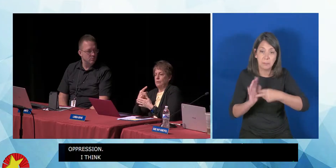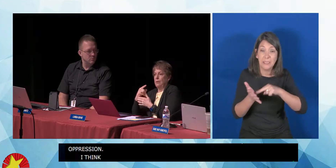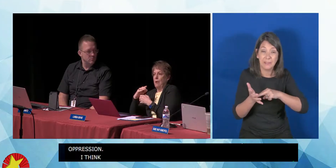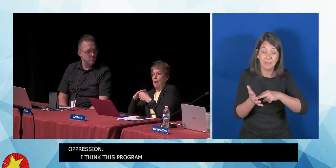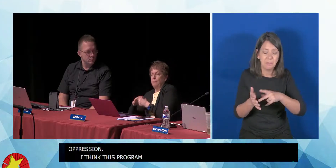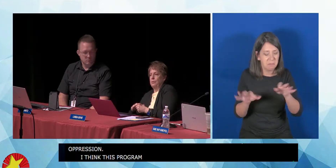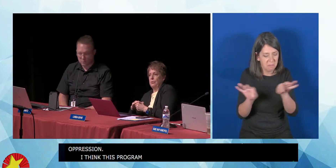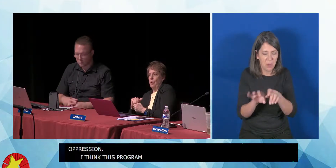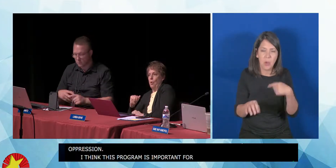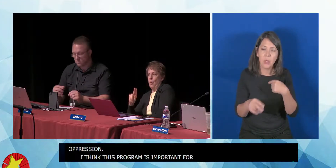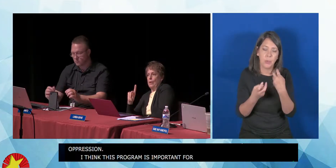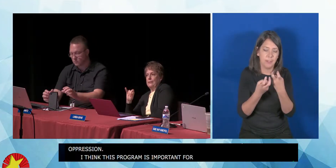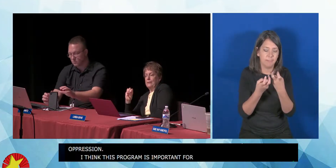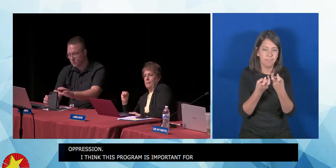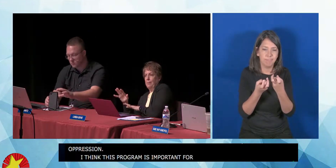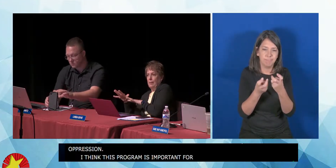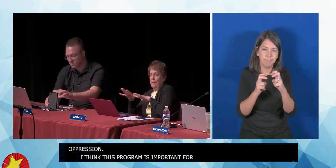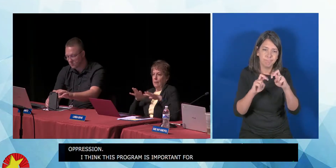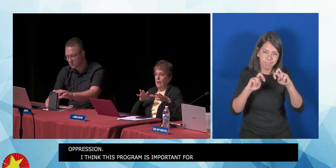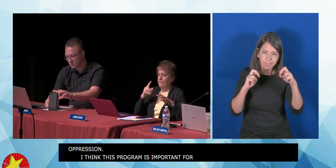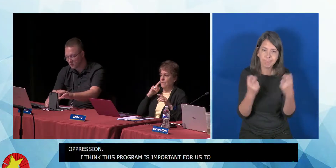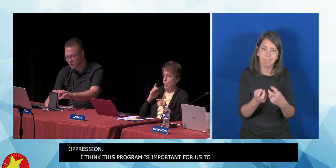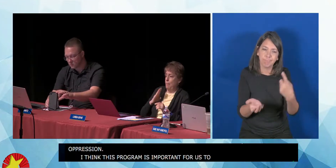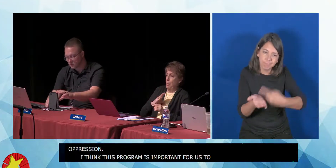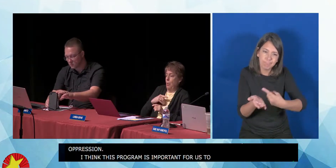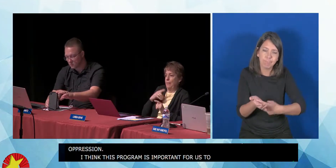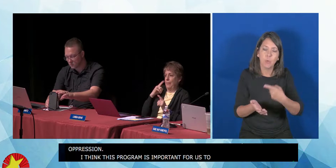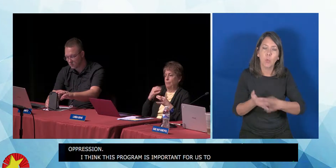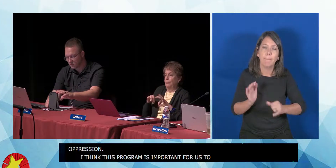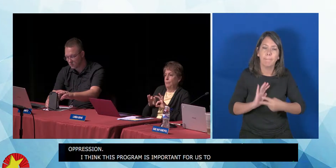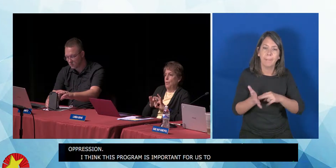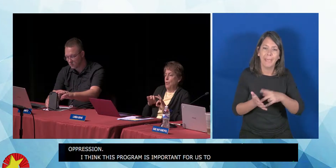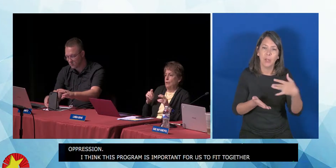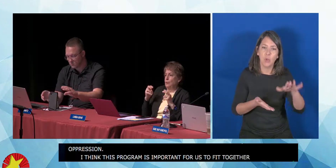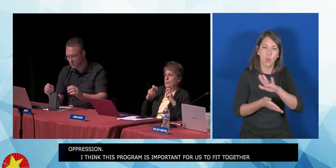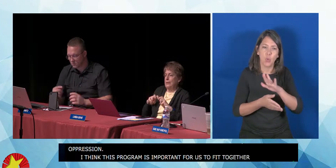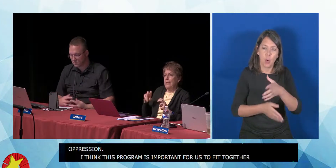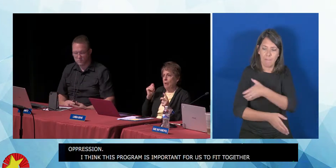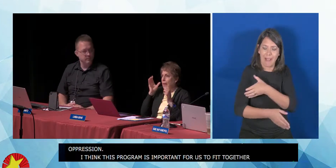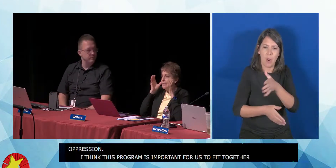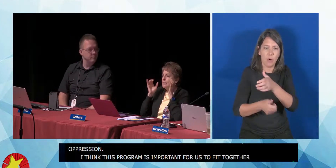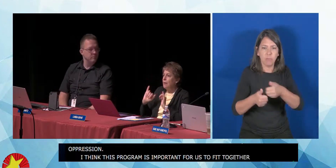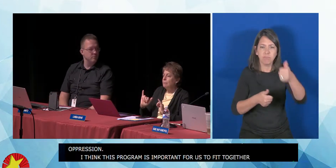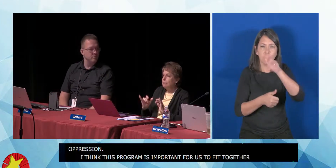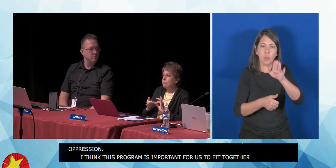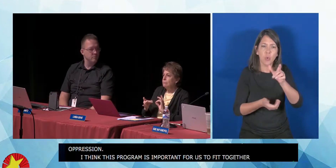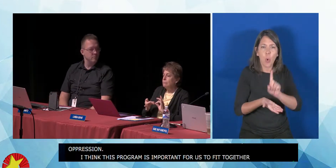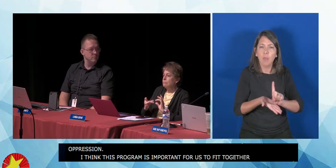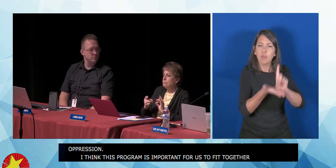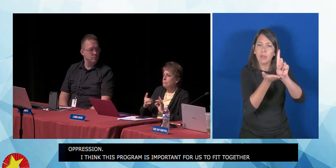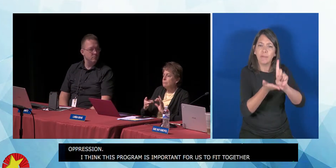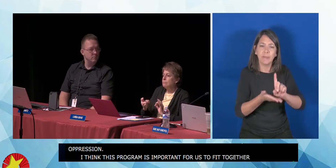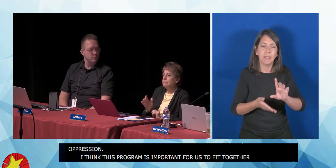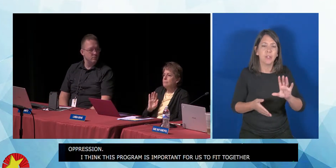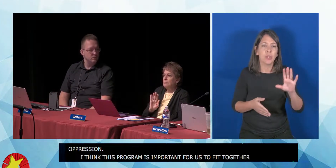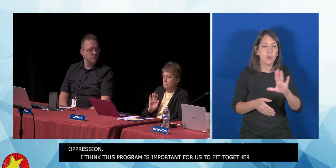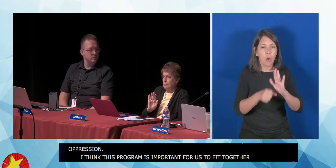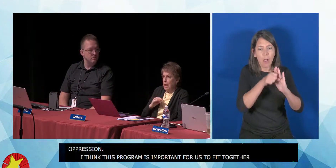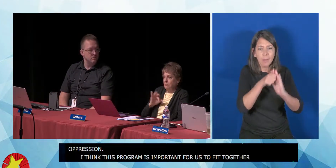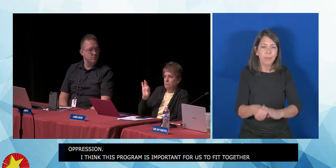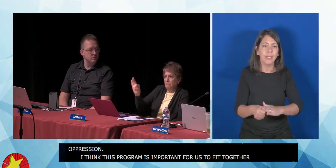things mean: power, privilege, oppression, autism. And I think for the board it is important to sit and